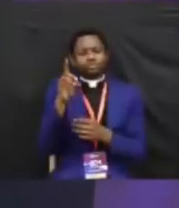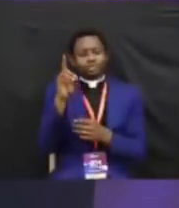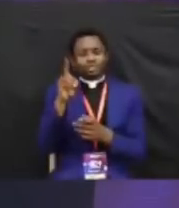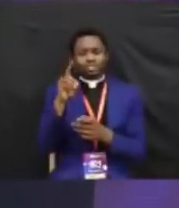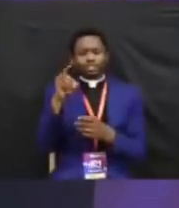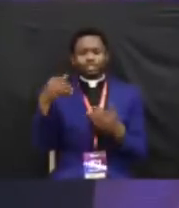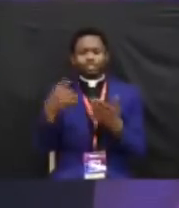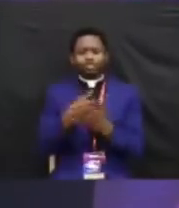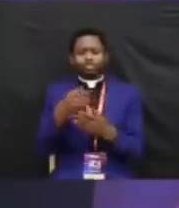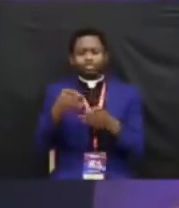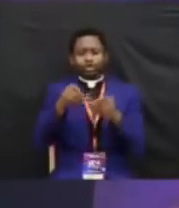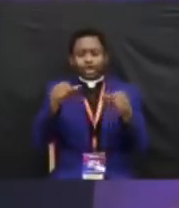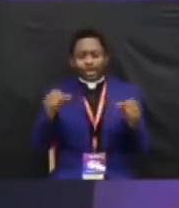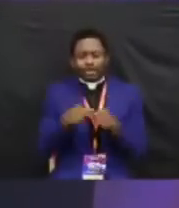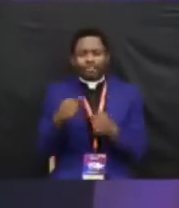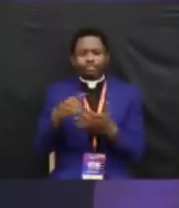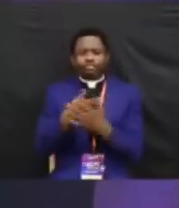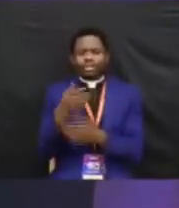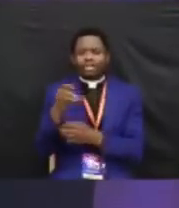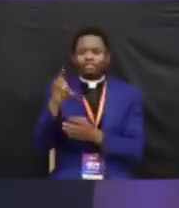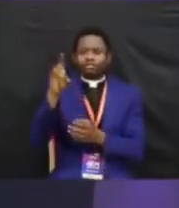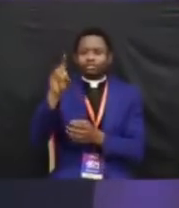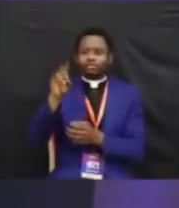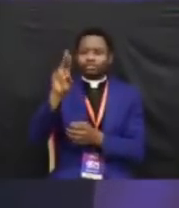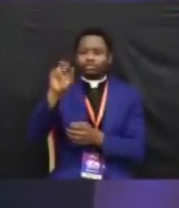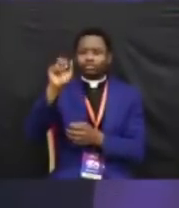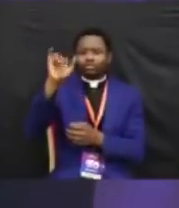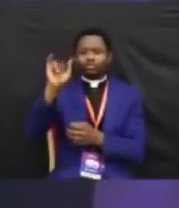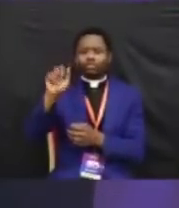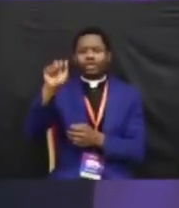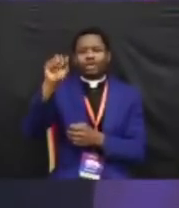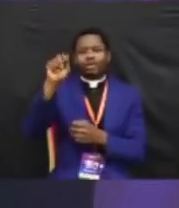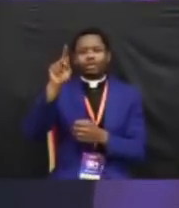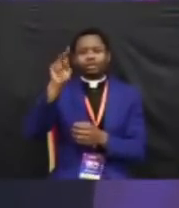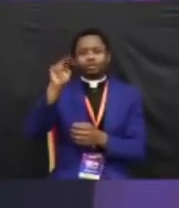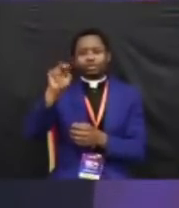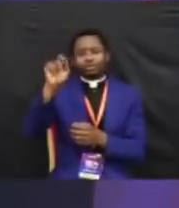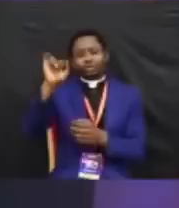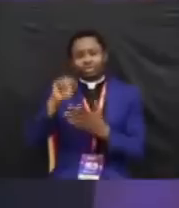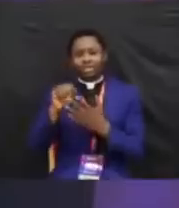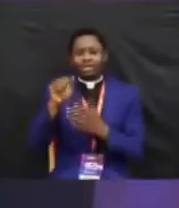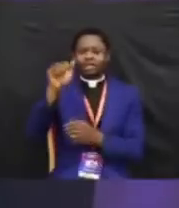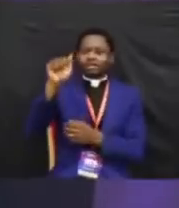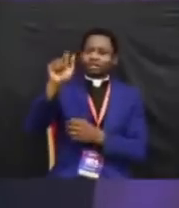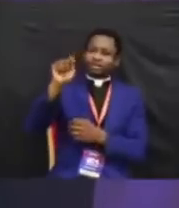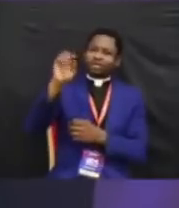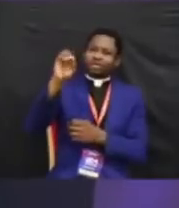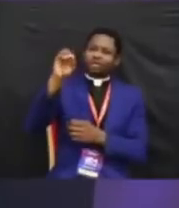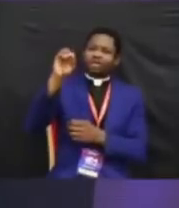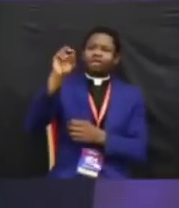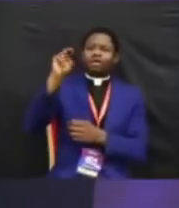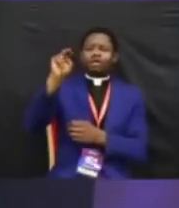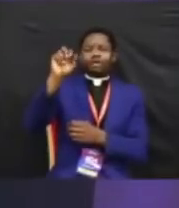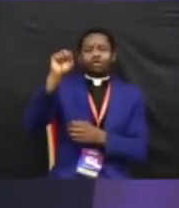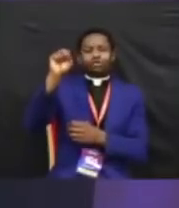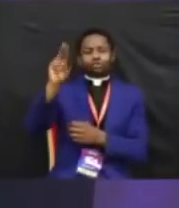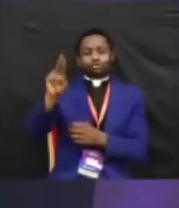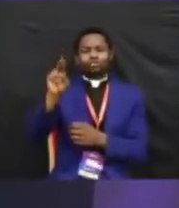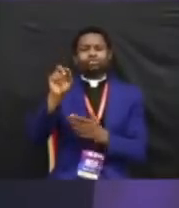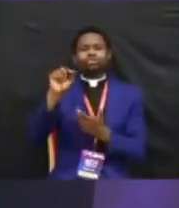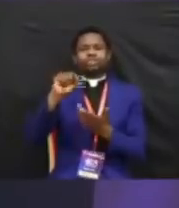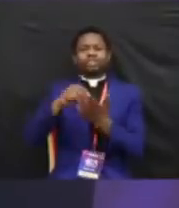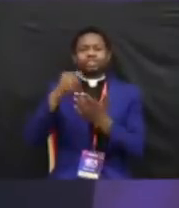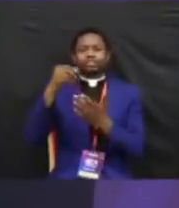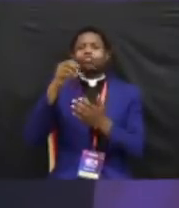and TAFU areas were added to the church. A total number of administrative areas in Ghana now stands